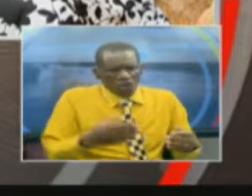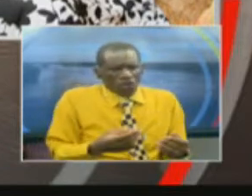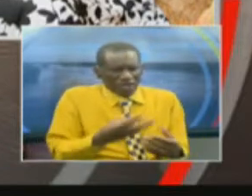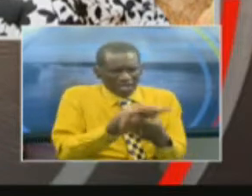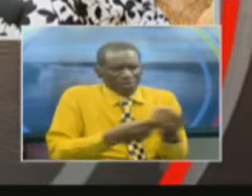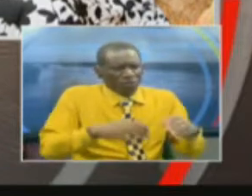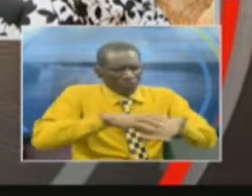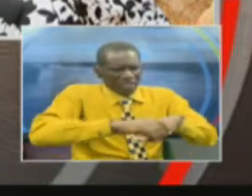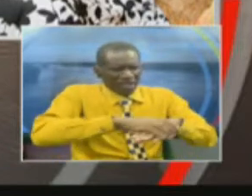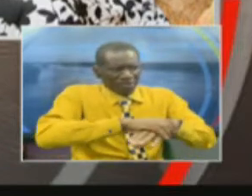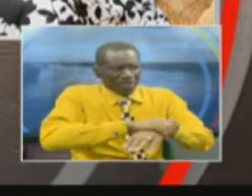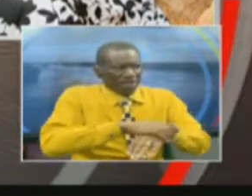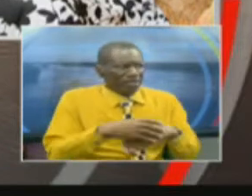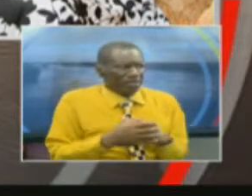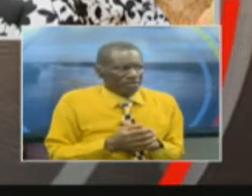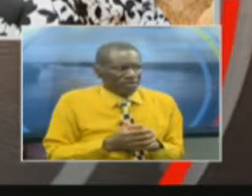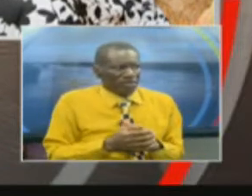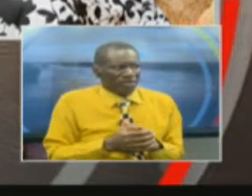therapy?